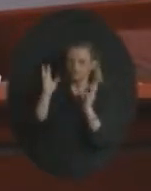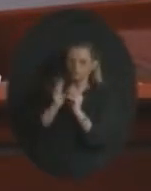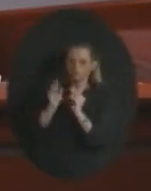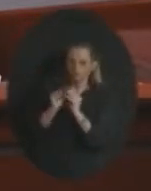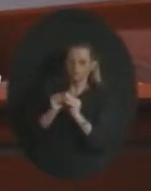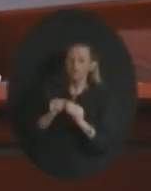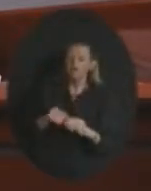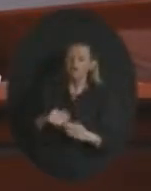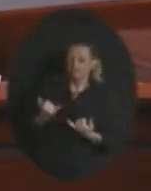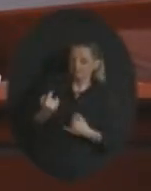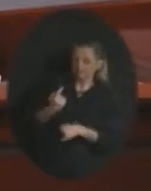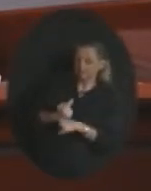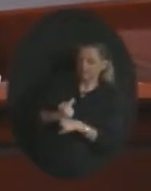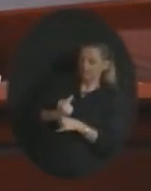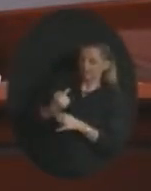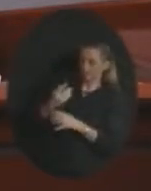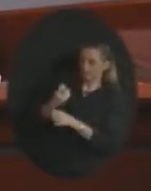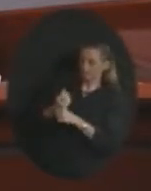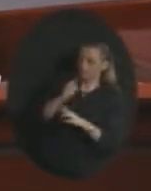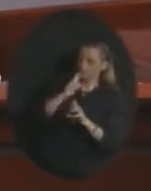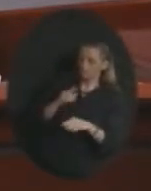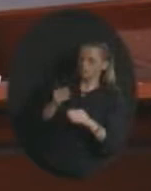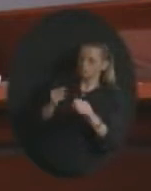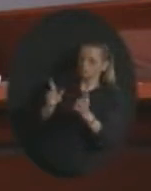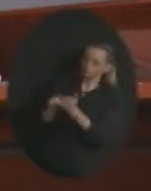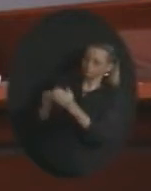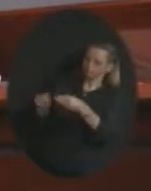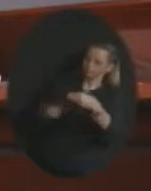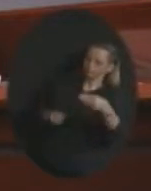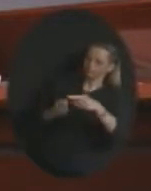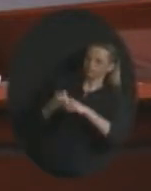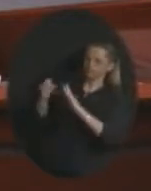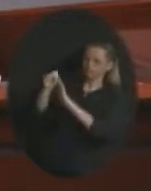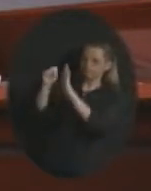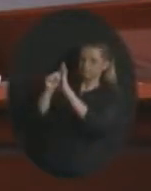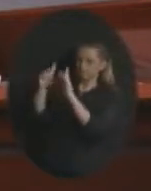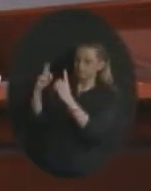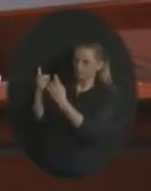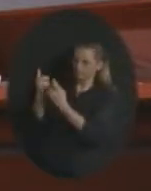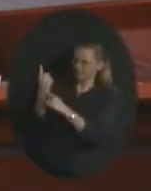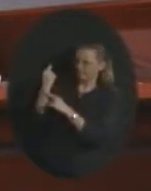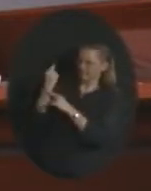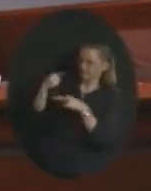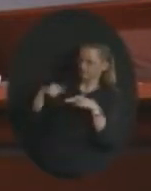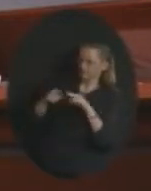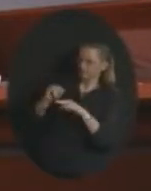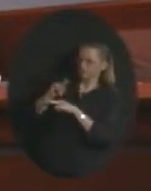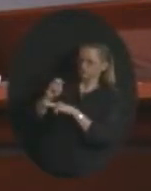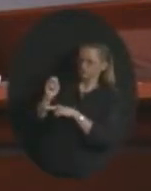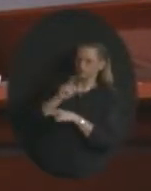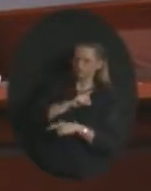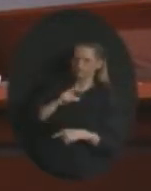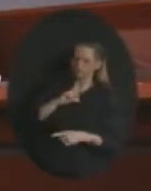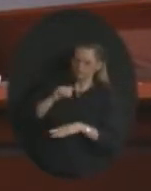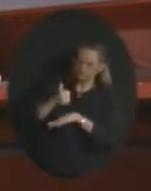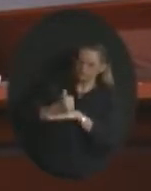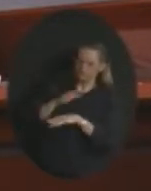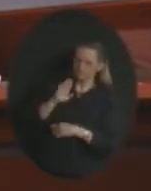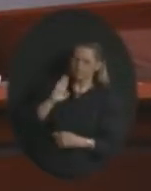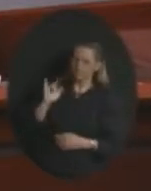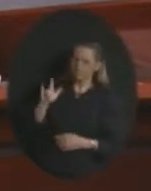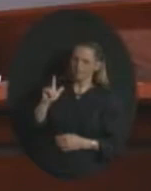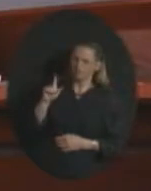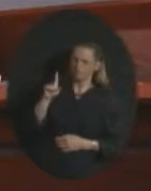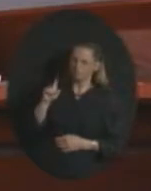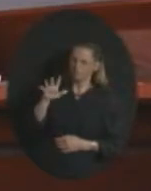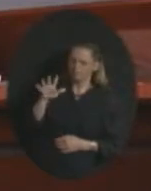got a report today, or I did a printout from the State Department. Last year during the legislative session, there was Senate Bill 155 that the